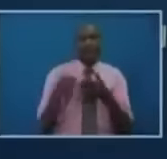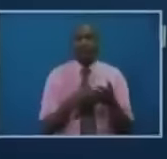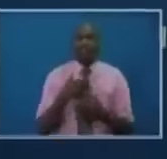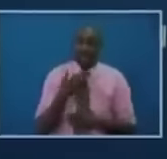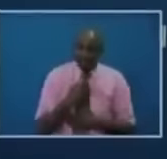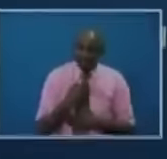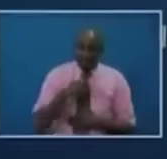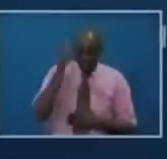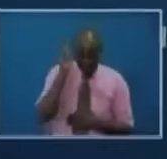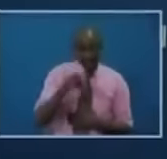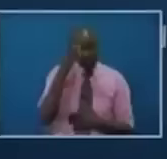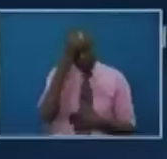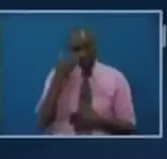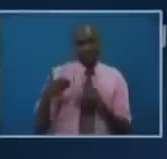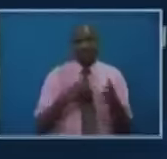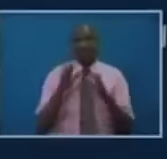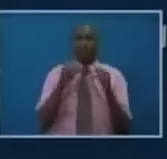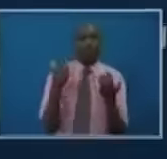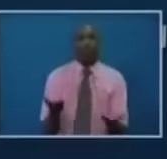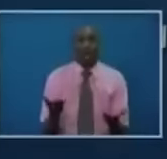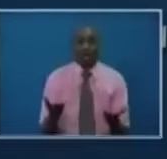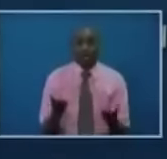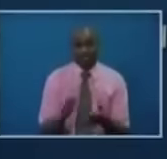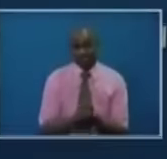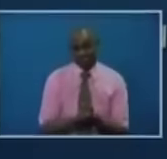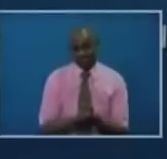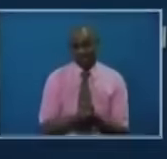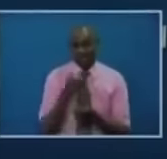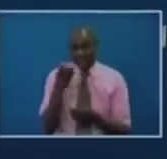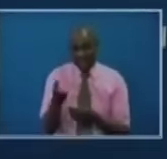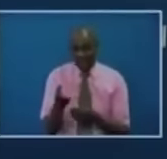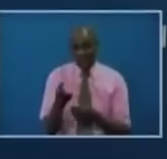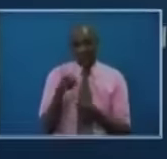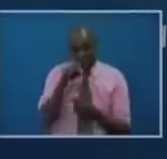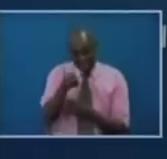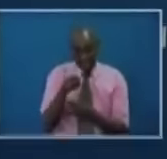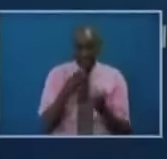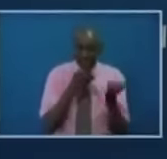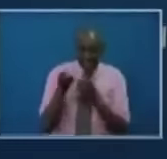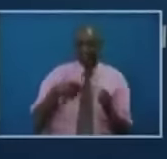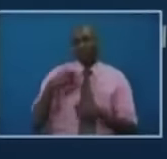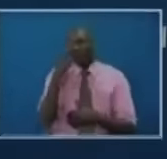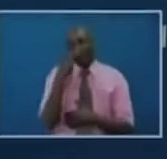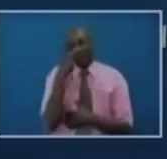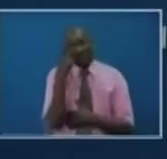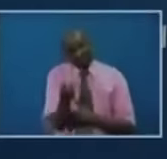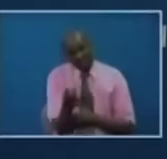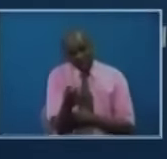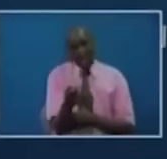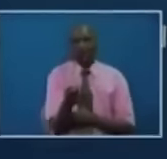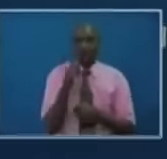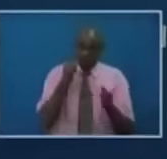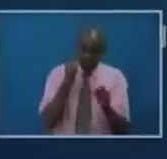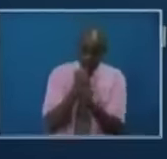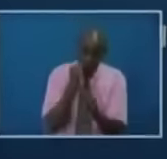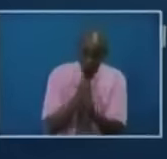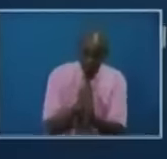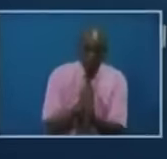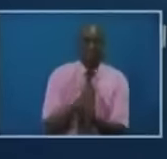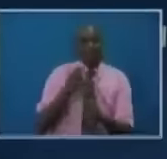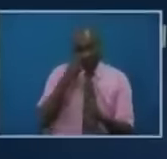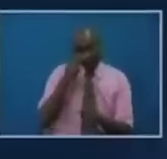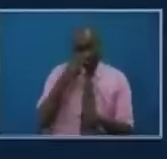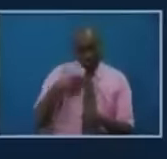We should be knowing where these babies are coming from. And the serious business of cracking jokes for a living. Comedians on